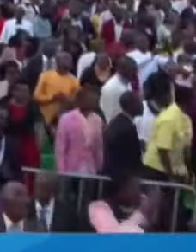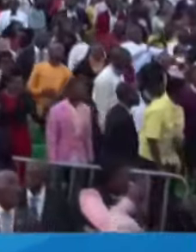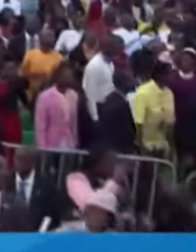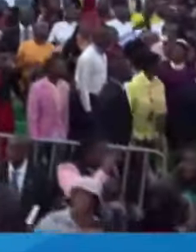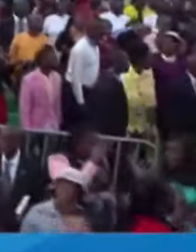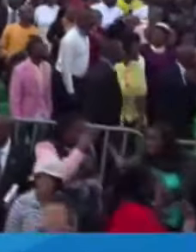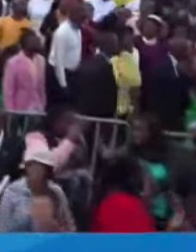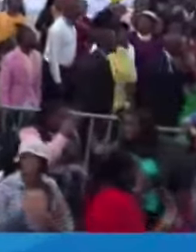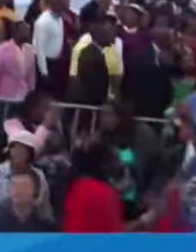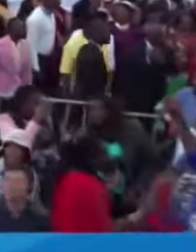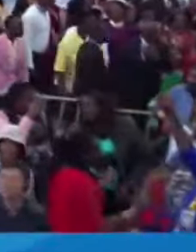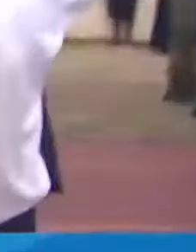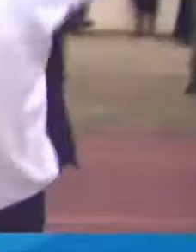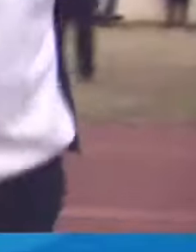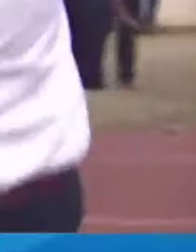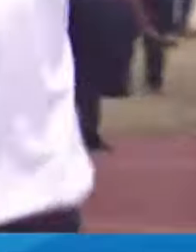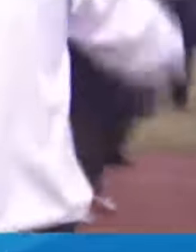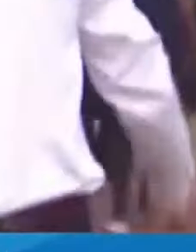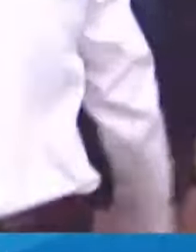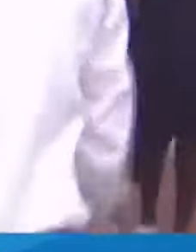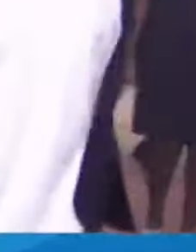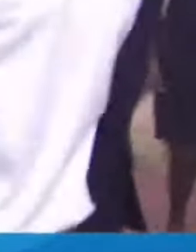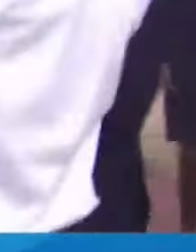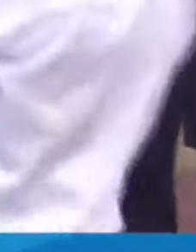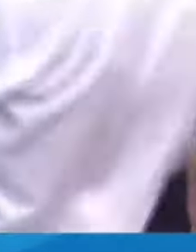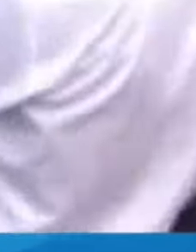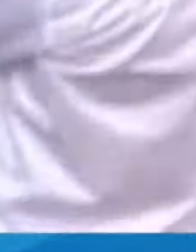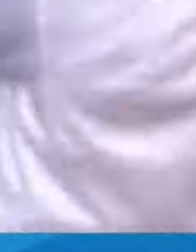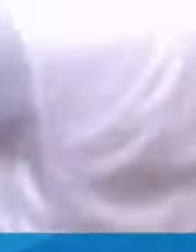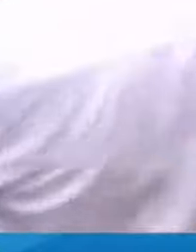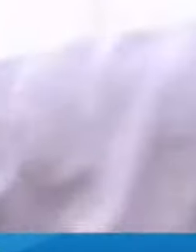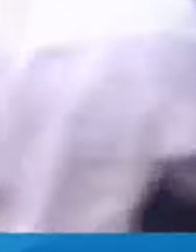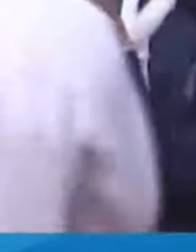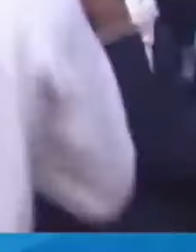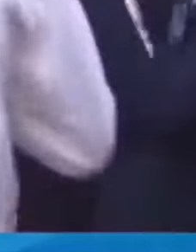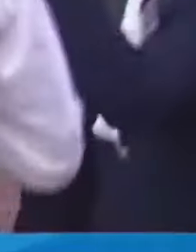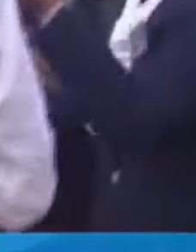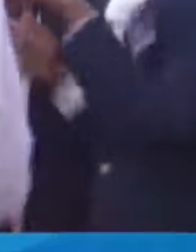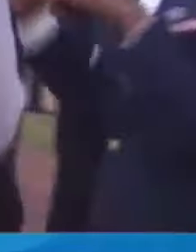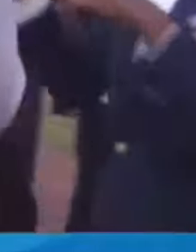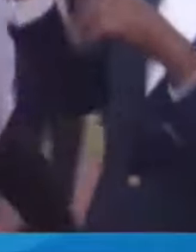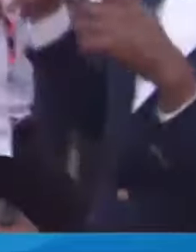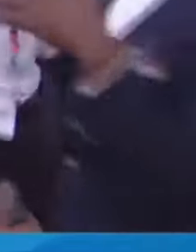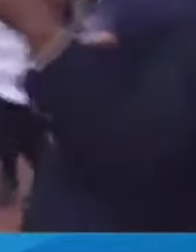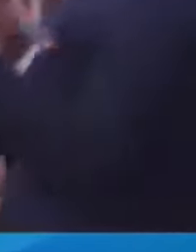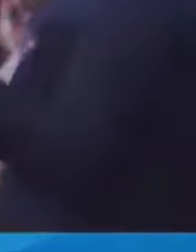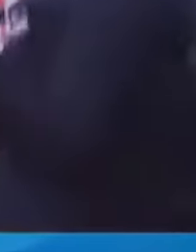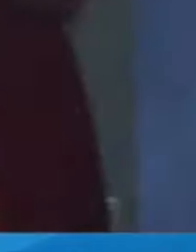now see Glory can you